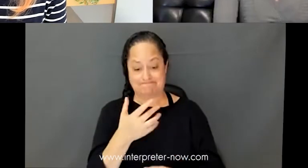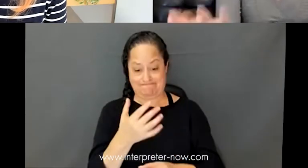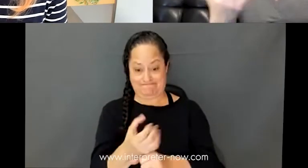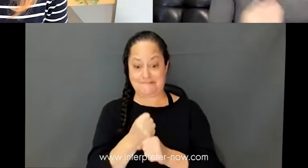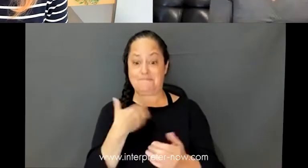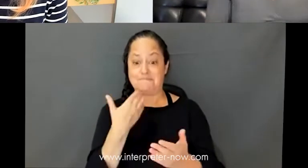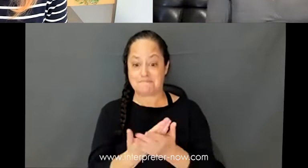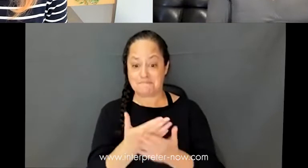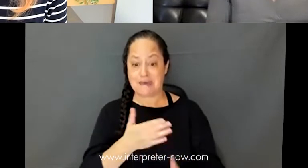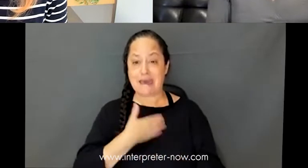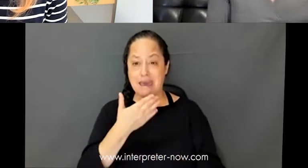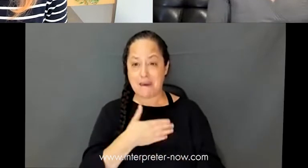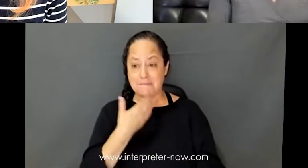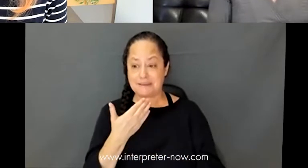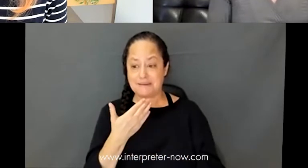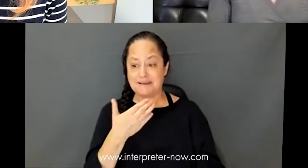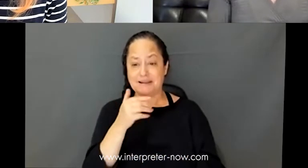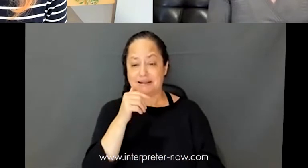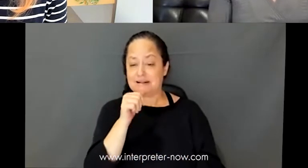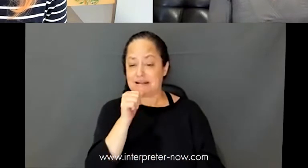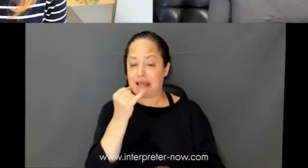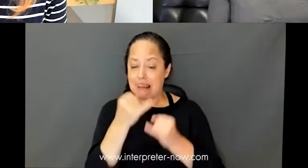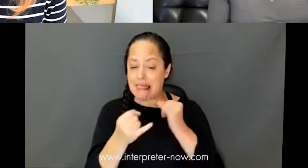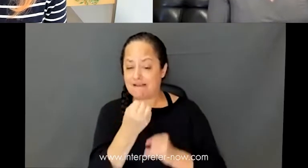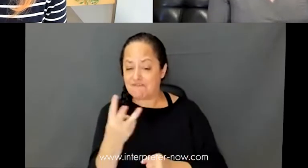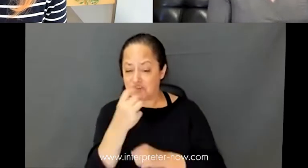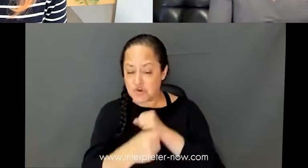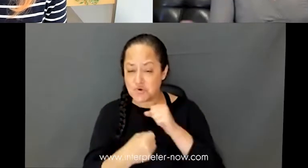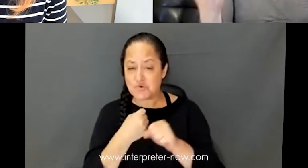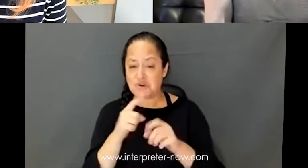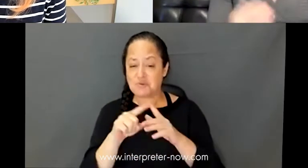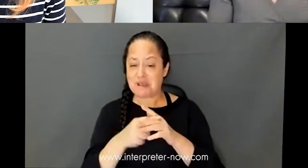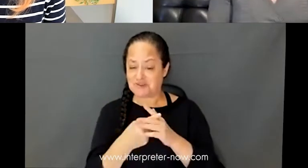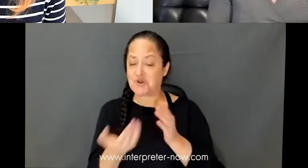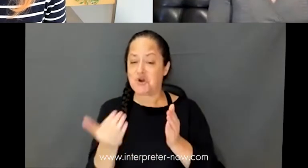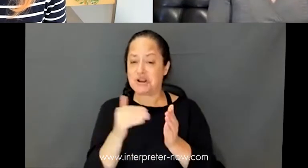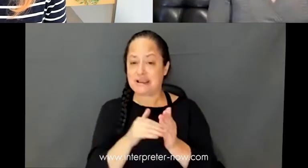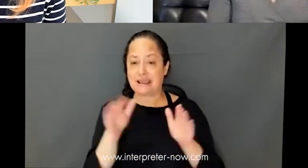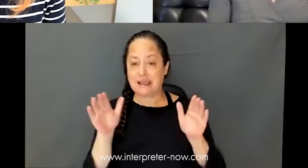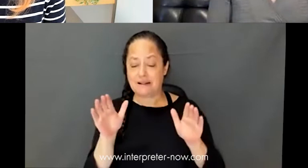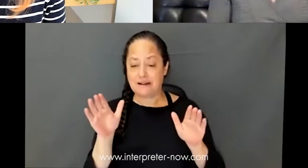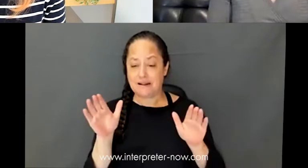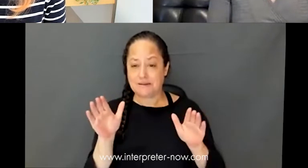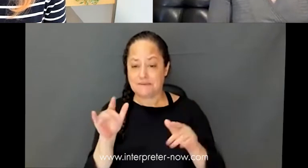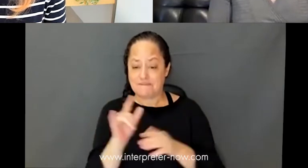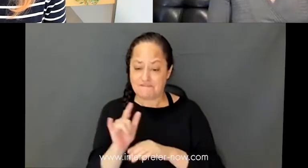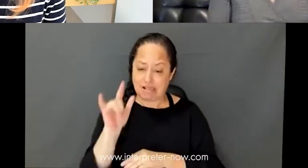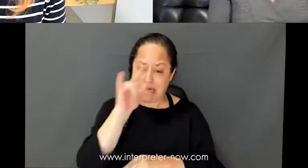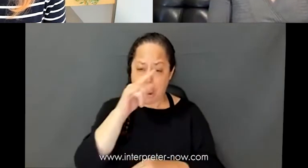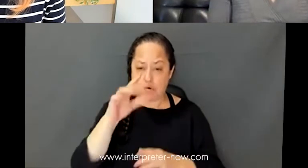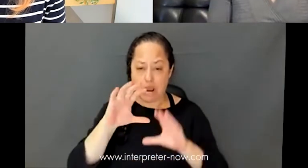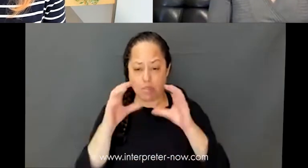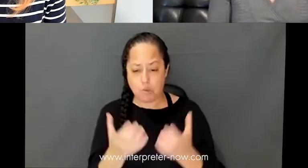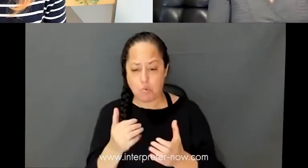I get to, well, not for the last few years, but it's actually started up again, fly around the world and help people